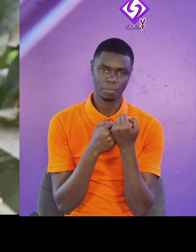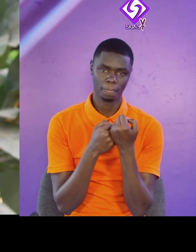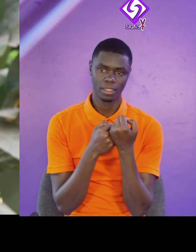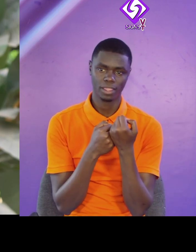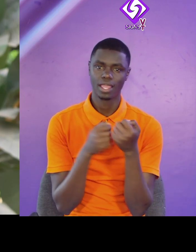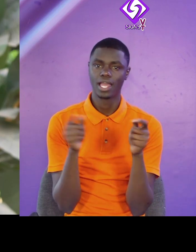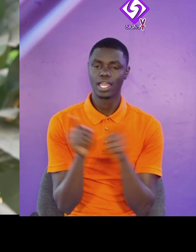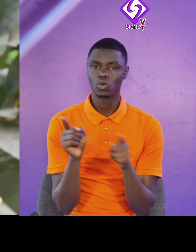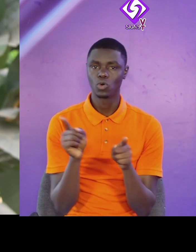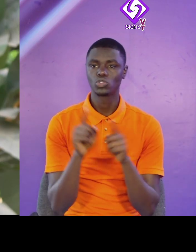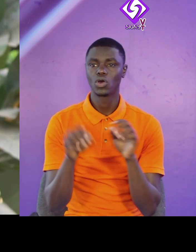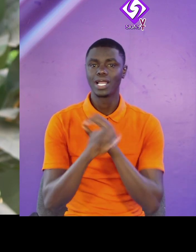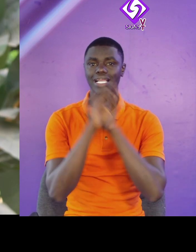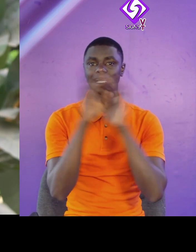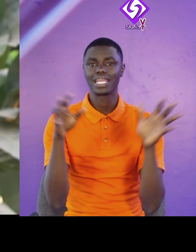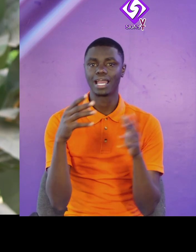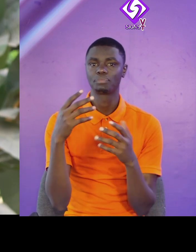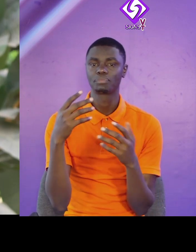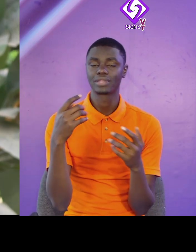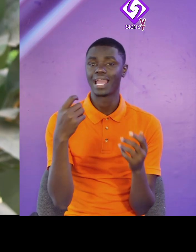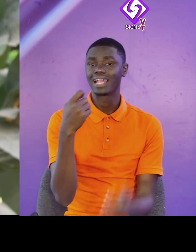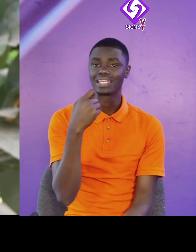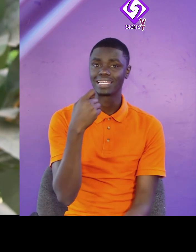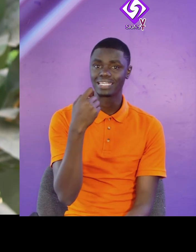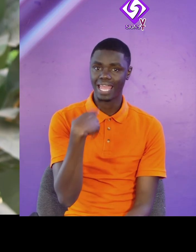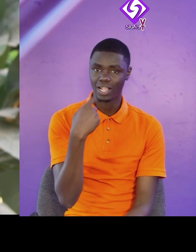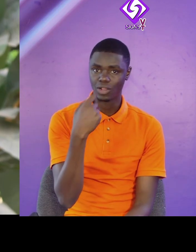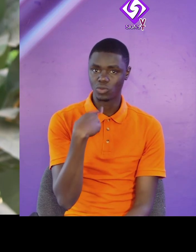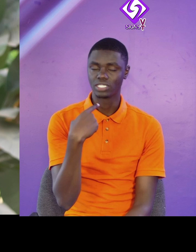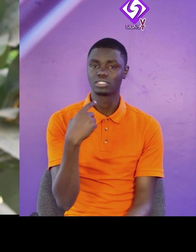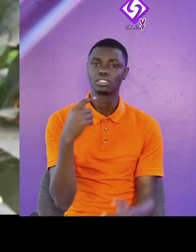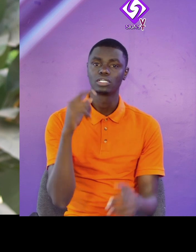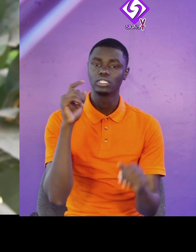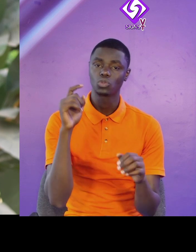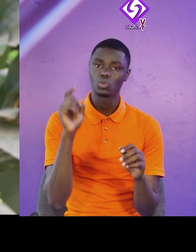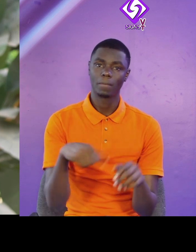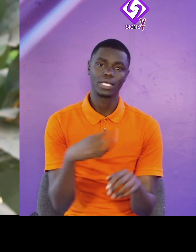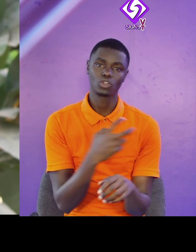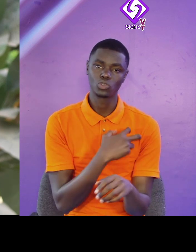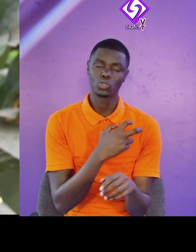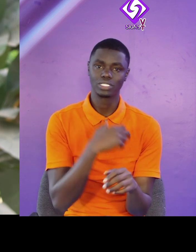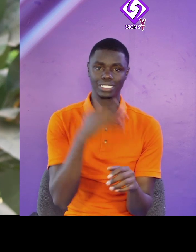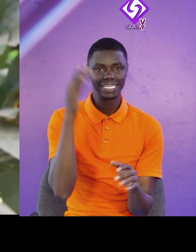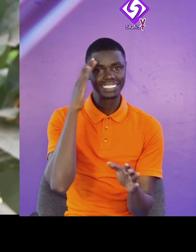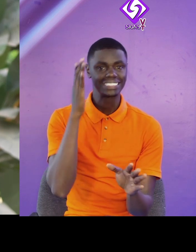clear diagnosis, which is what you have consultants, psychiatrists are there for.